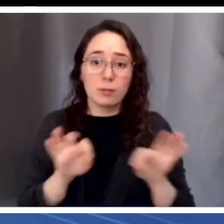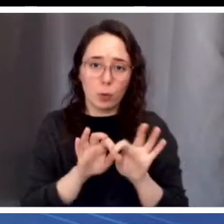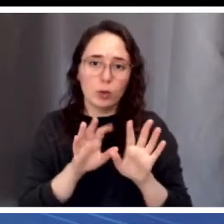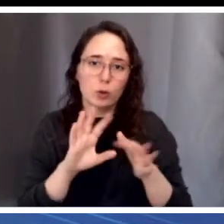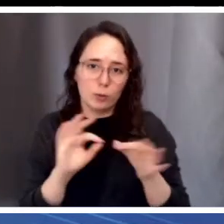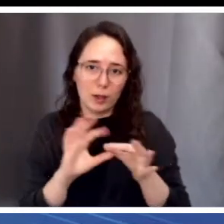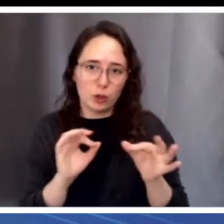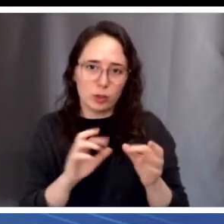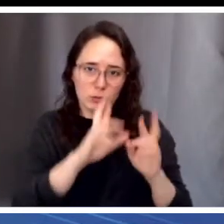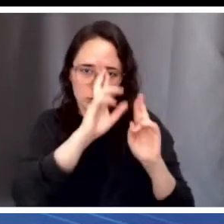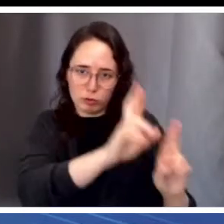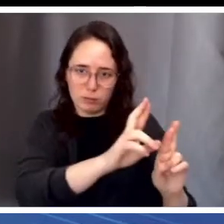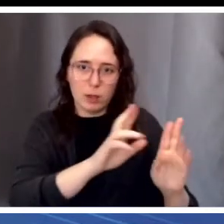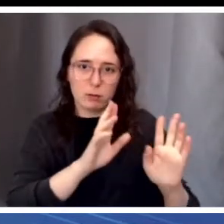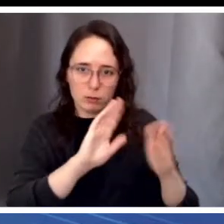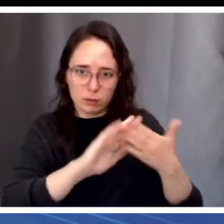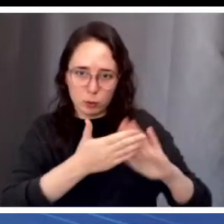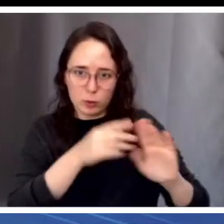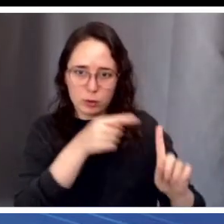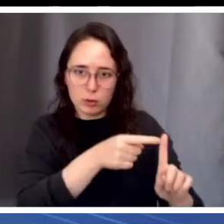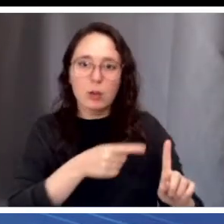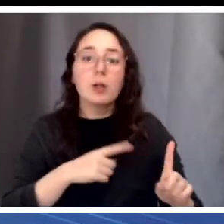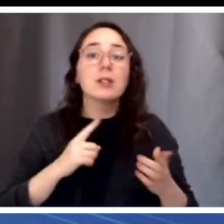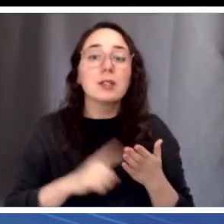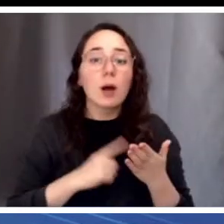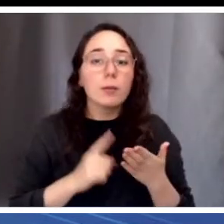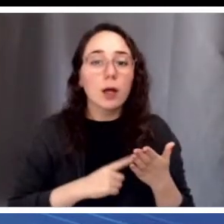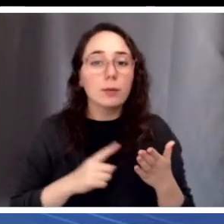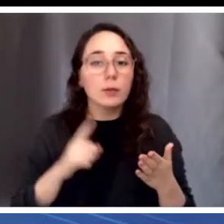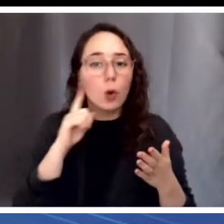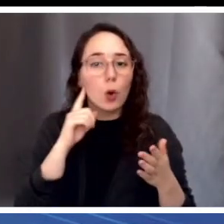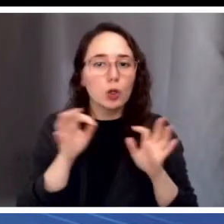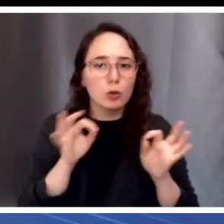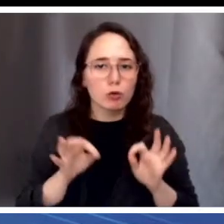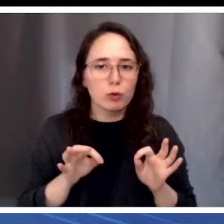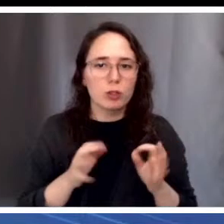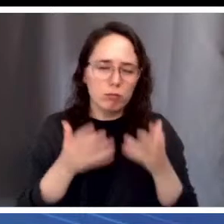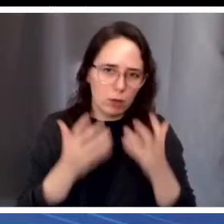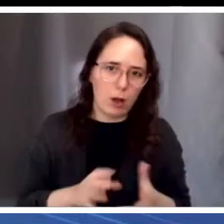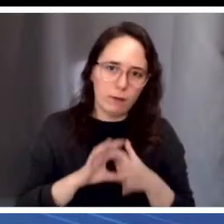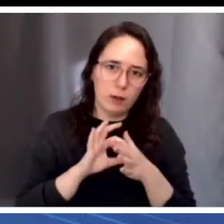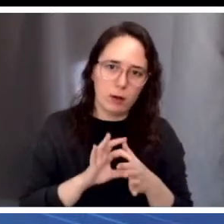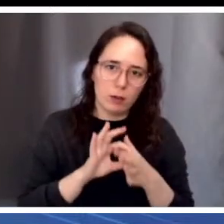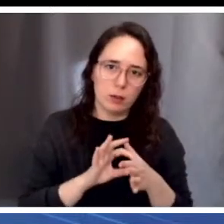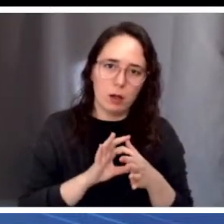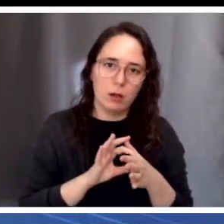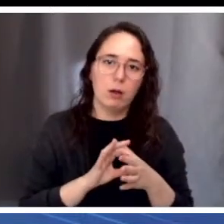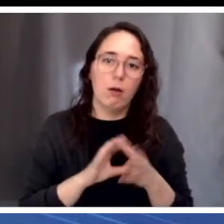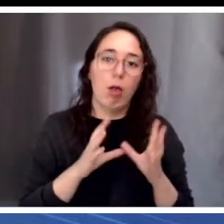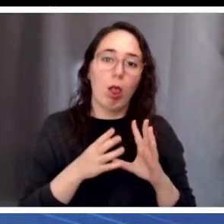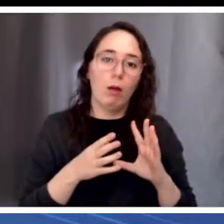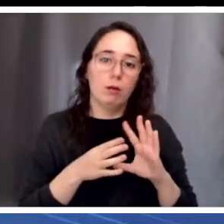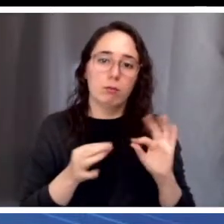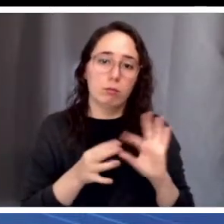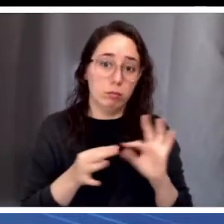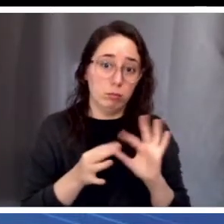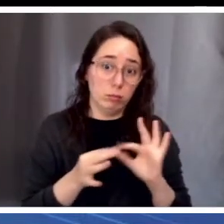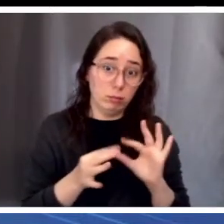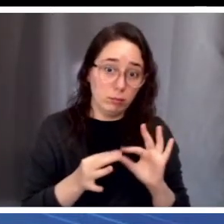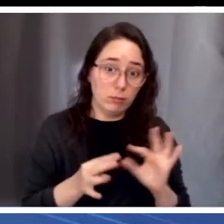At times, audio description can be very content heavy, right? It's a lot of words coming at you all